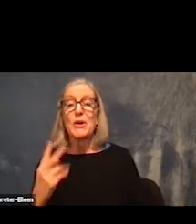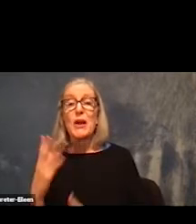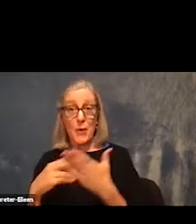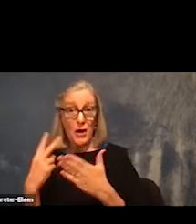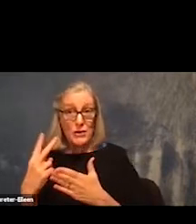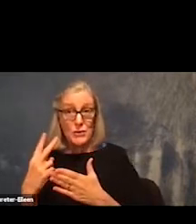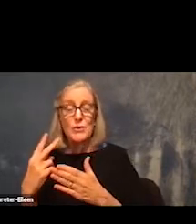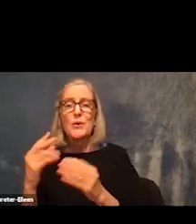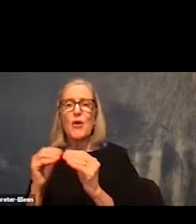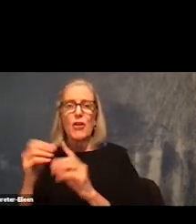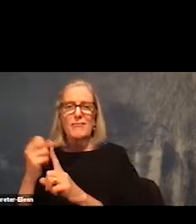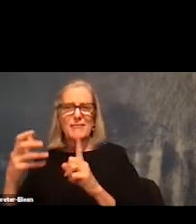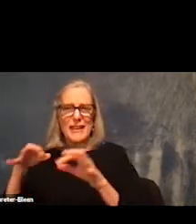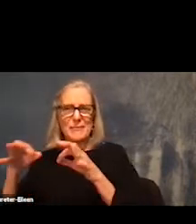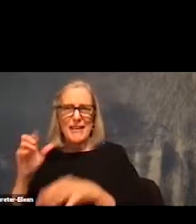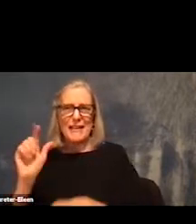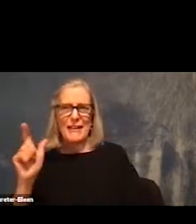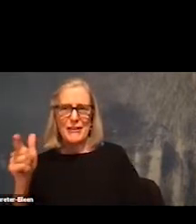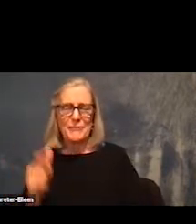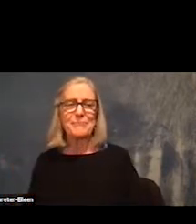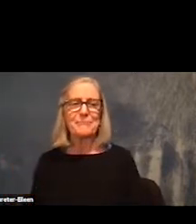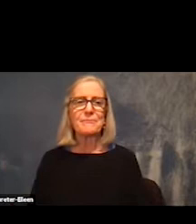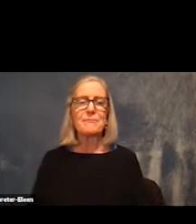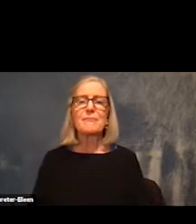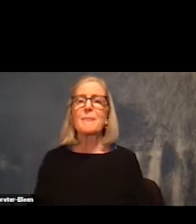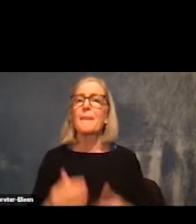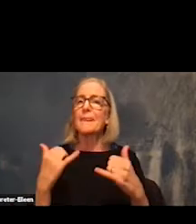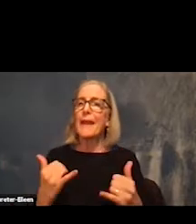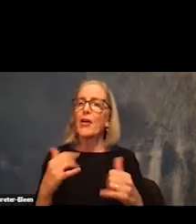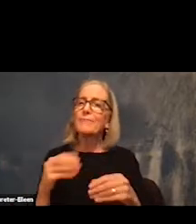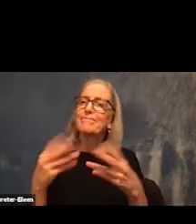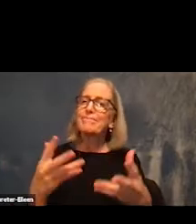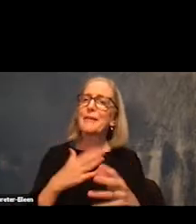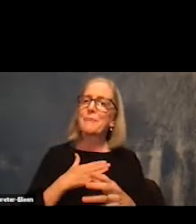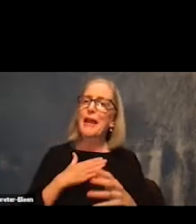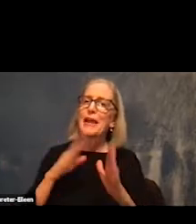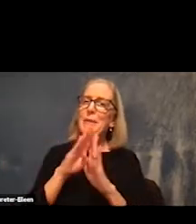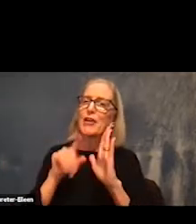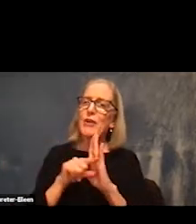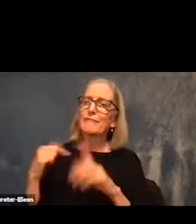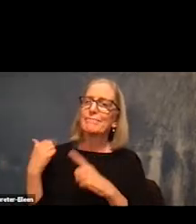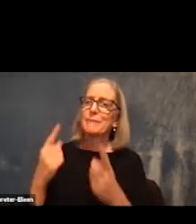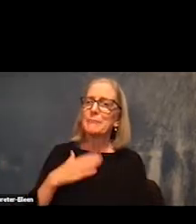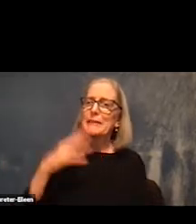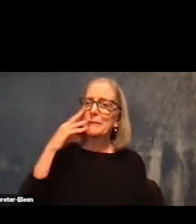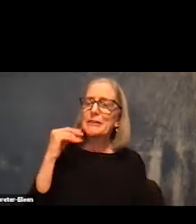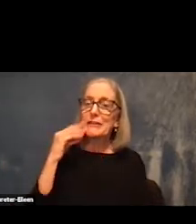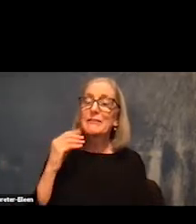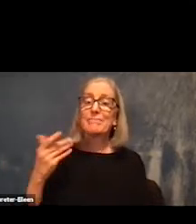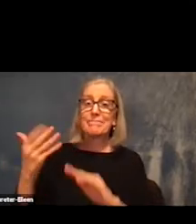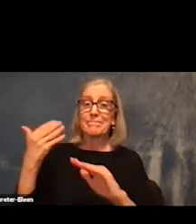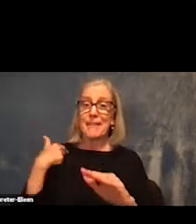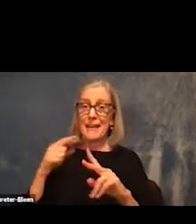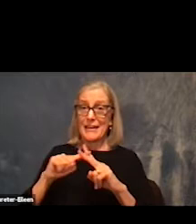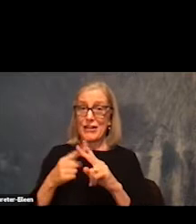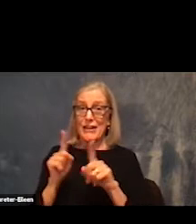later. Let me tell you a little more about where I'm coming from. I started as an English teacher before there was a